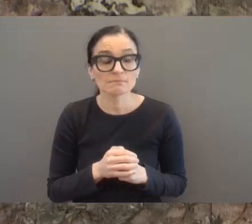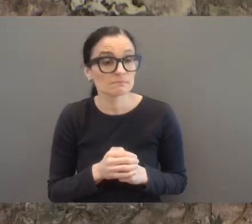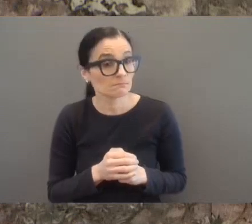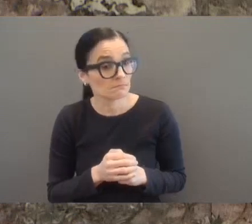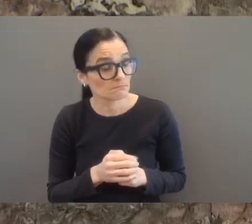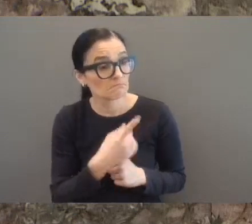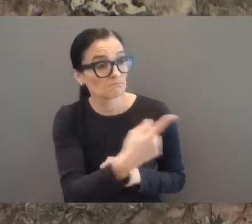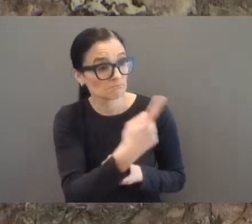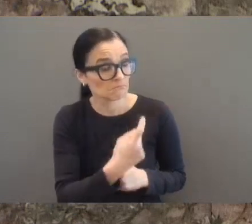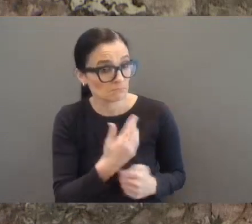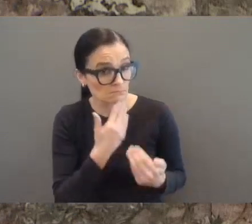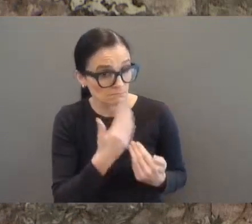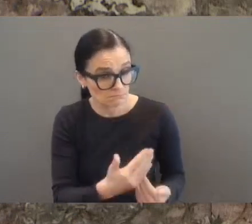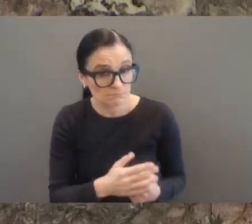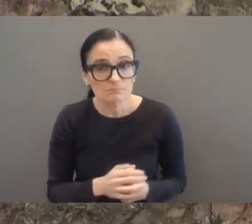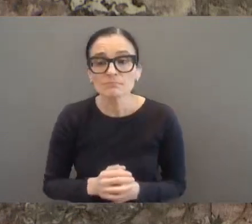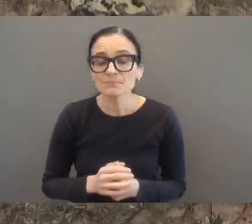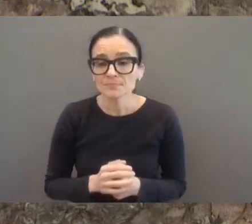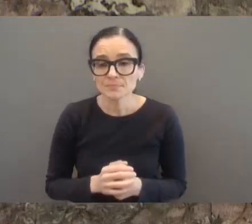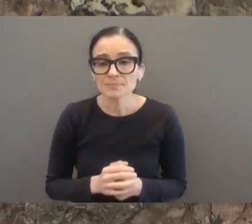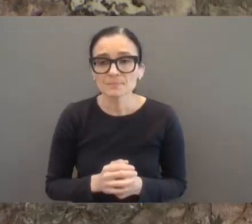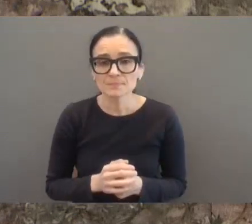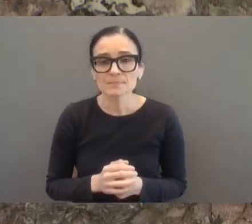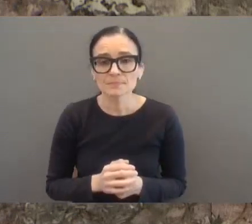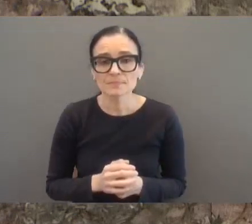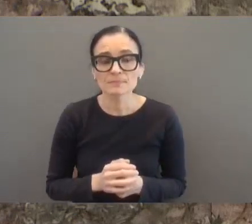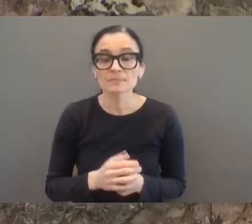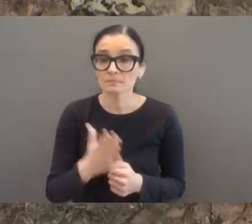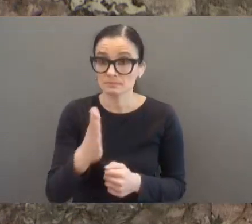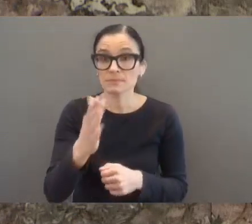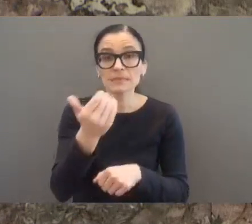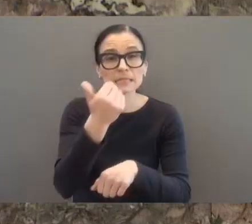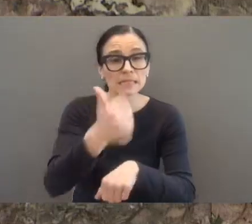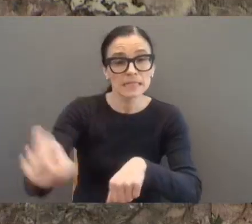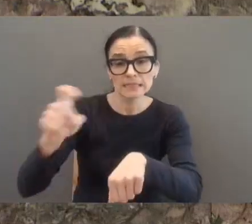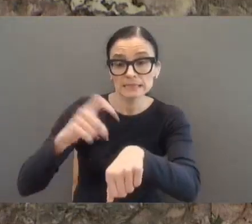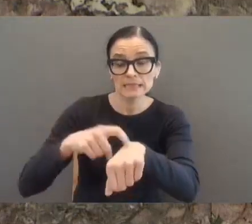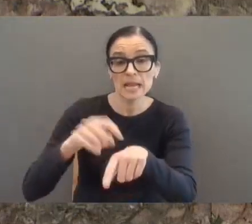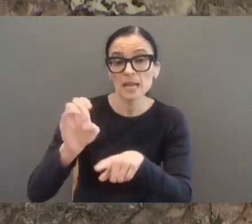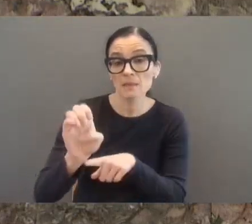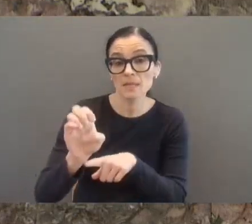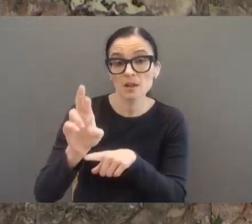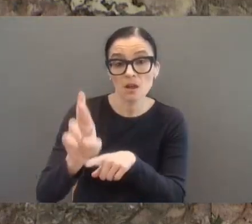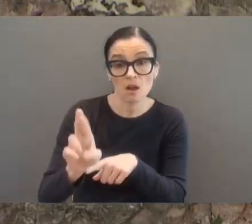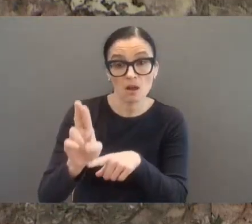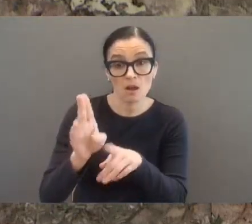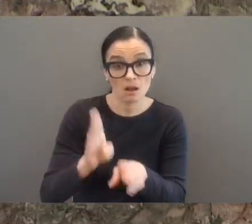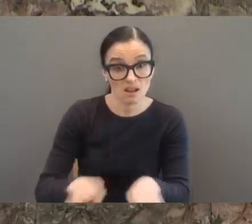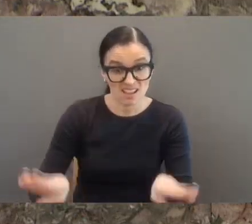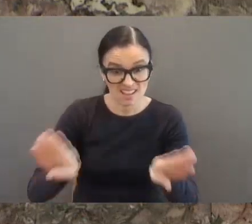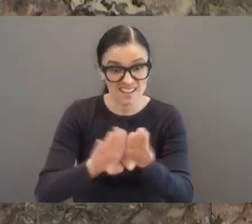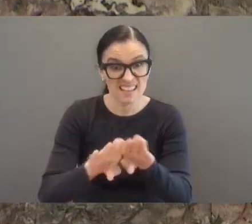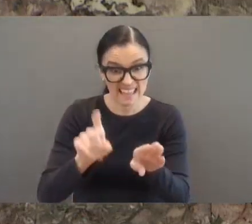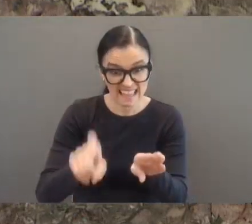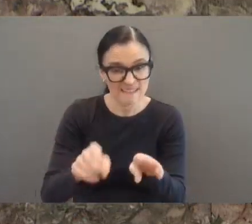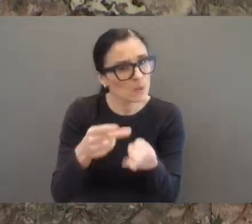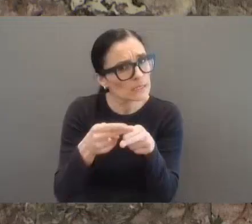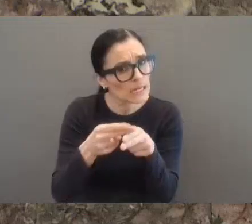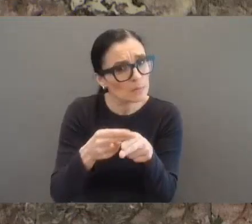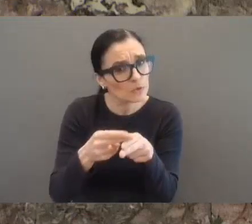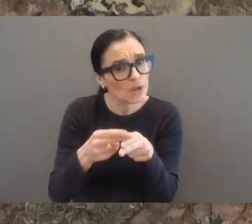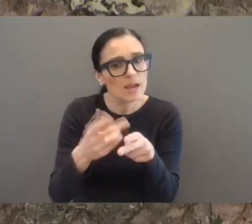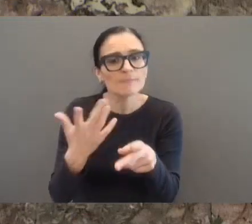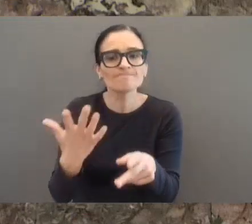question. Anytime an emergency room is temporarily closed, where people need to be diverted to the closest place, is a very serious